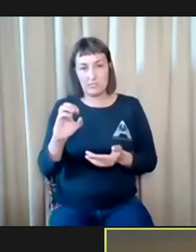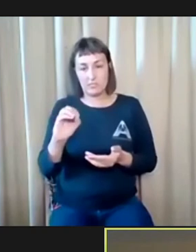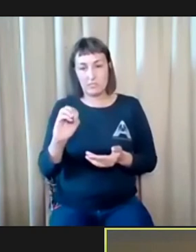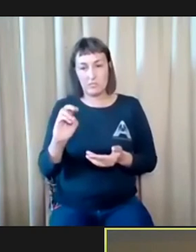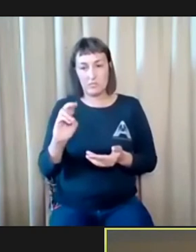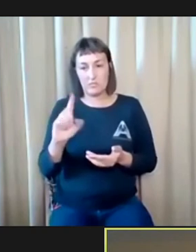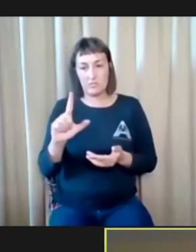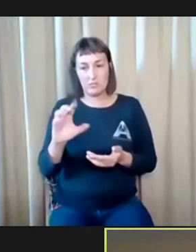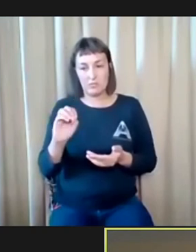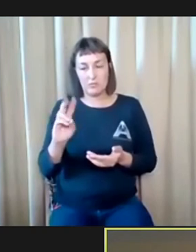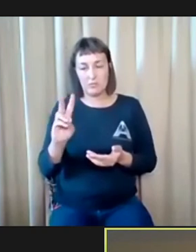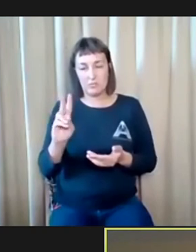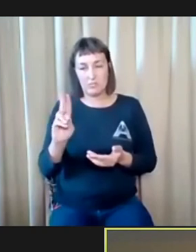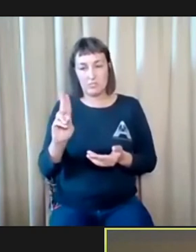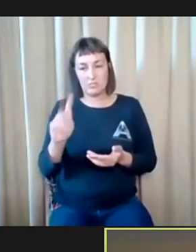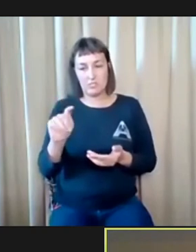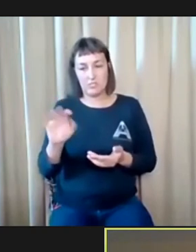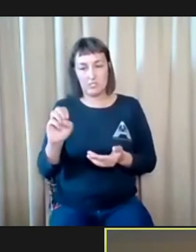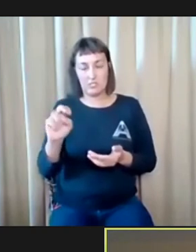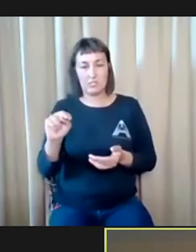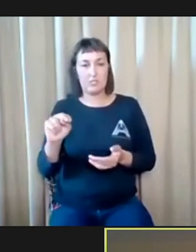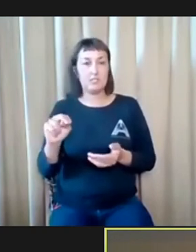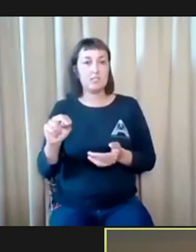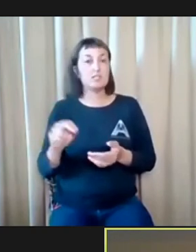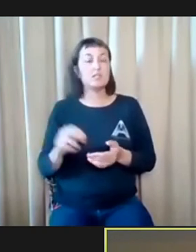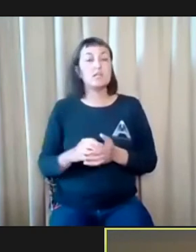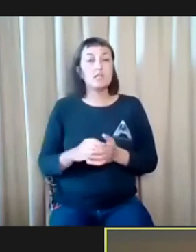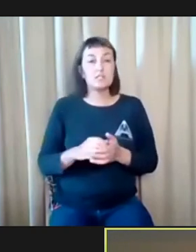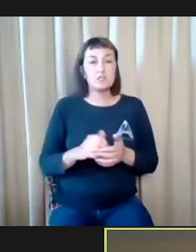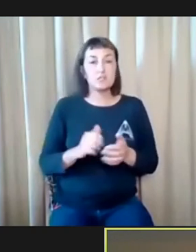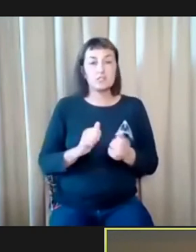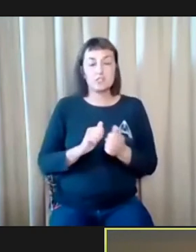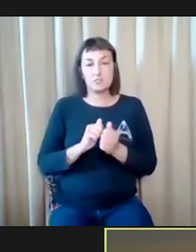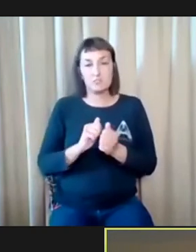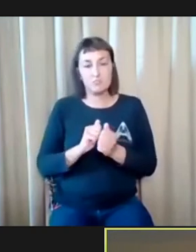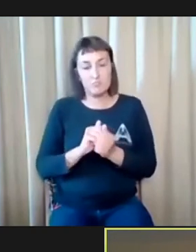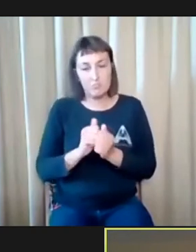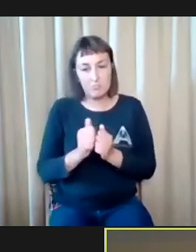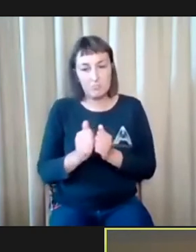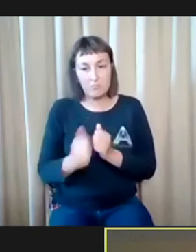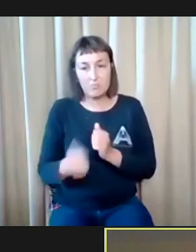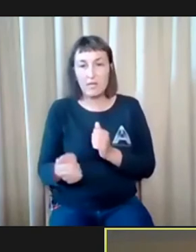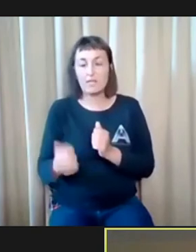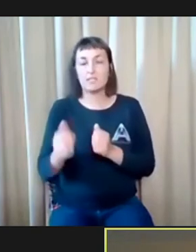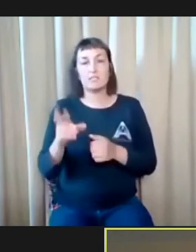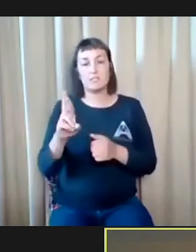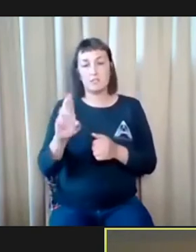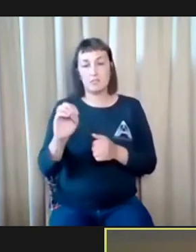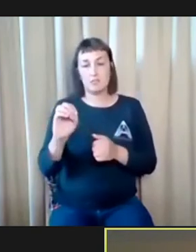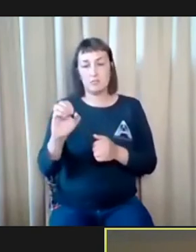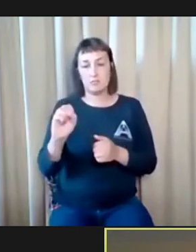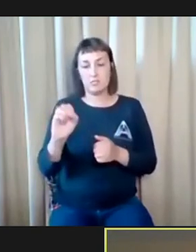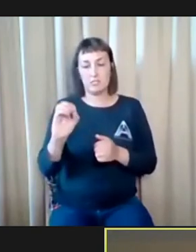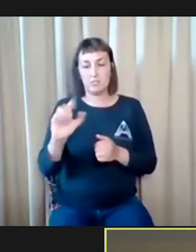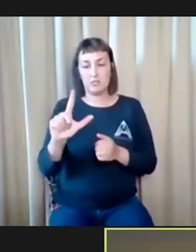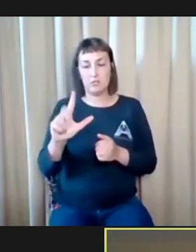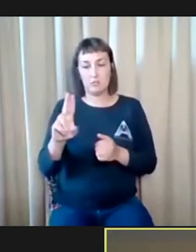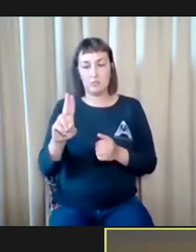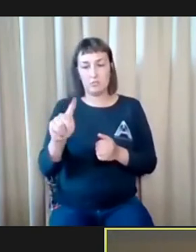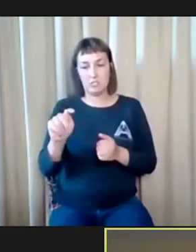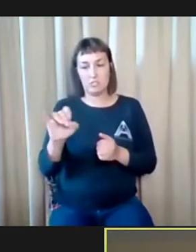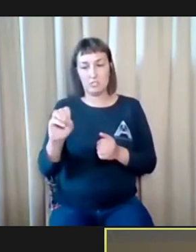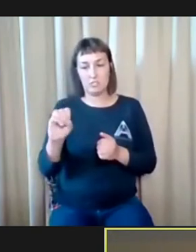Arizona accomplished, by just passing resolution after resolution in counties and cities across the state, that led